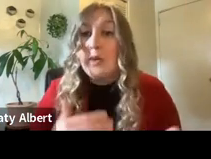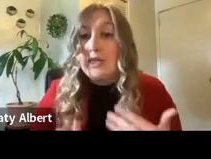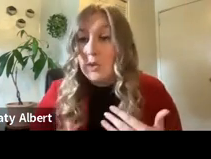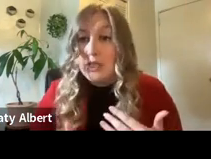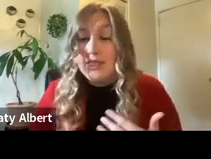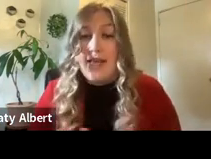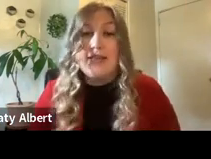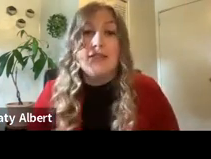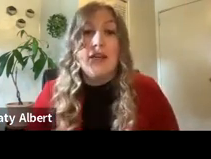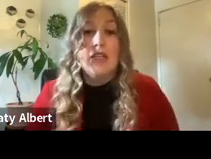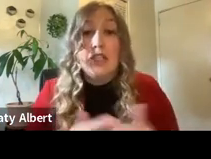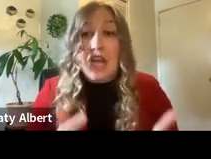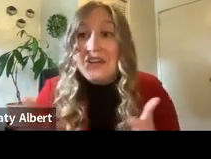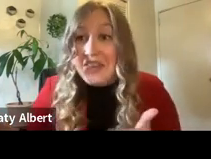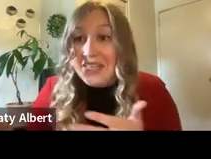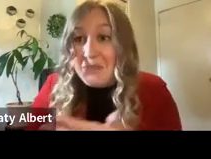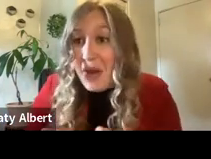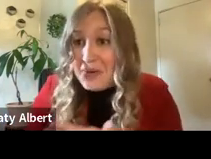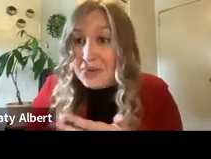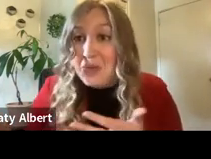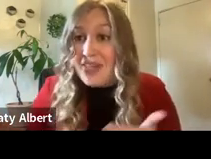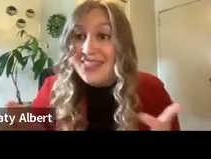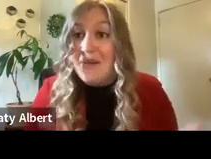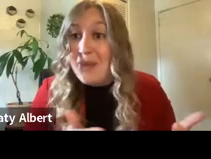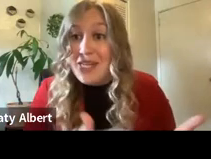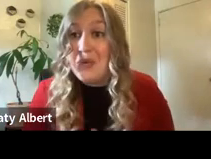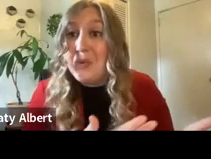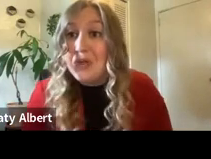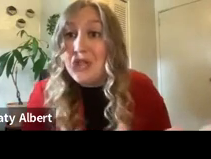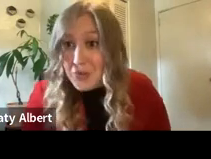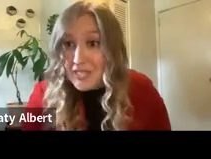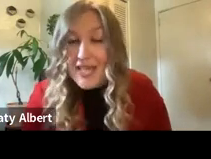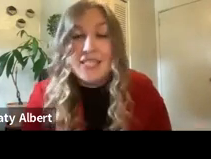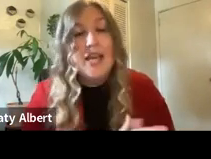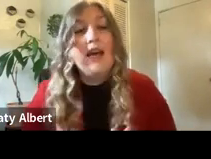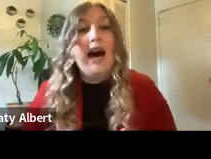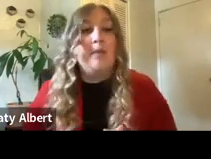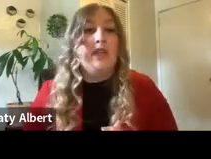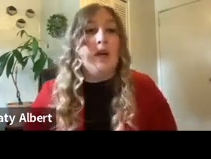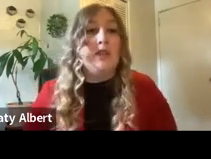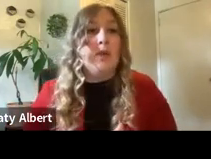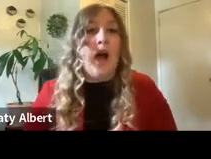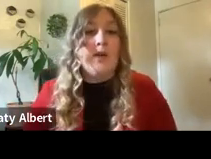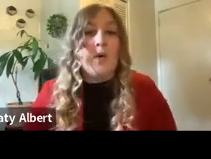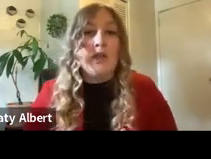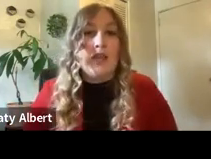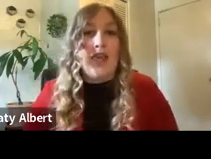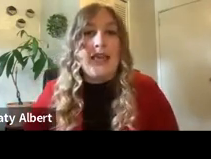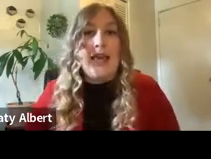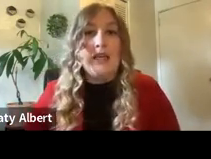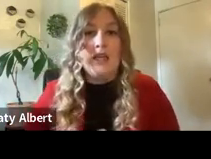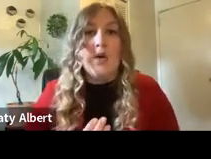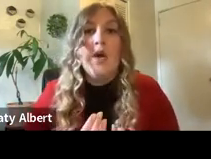Share resources. Share this post with somebody who could use it. So not